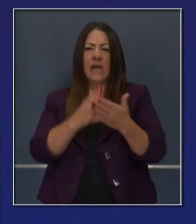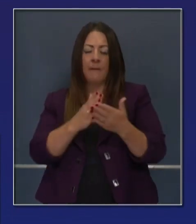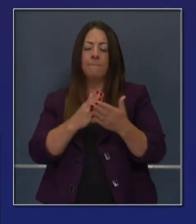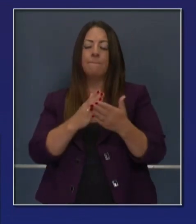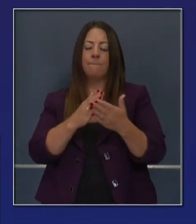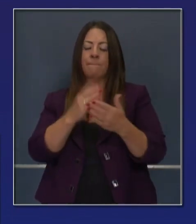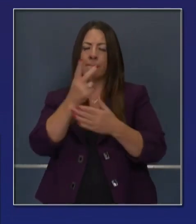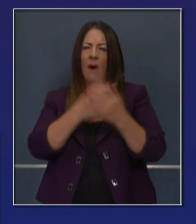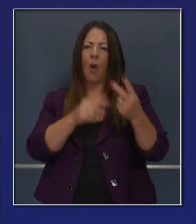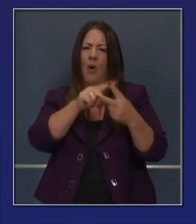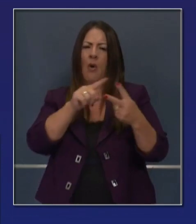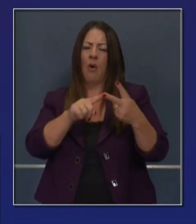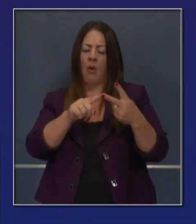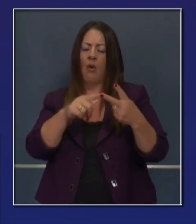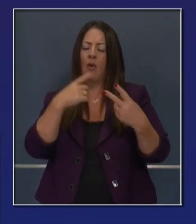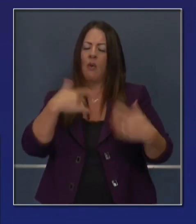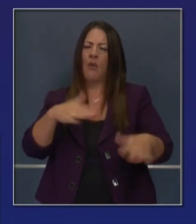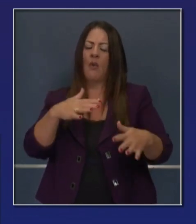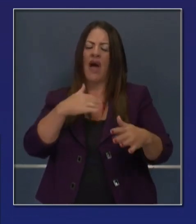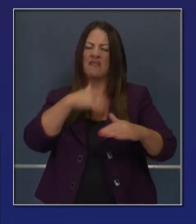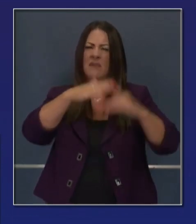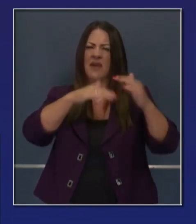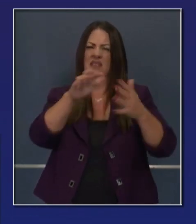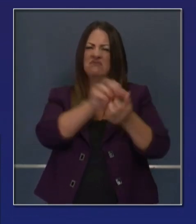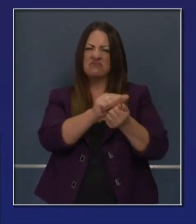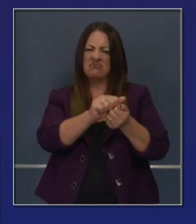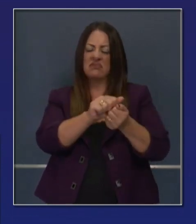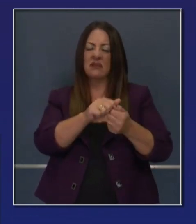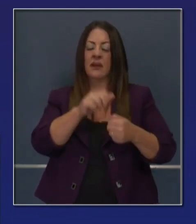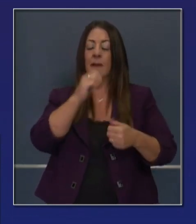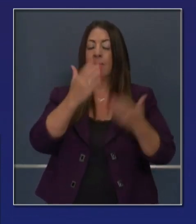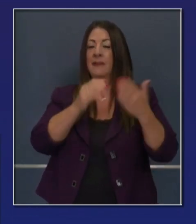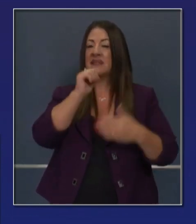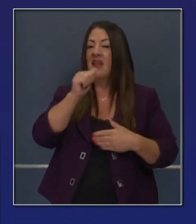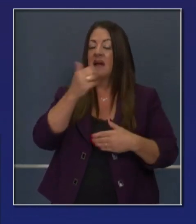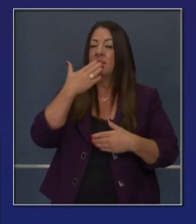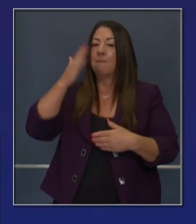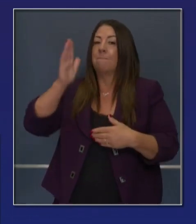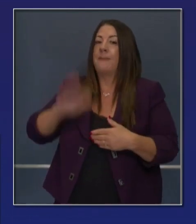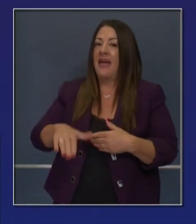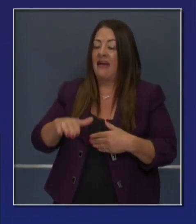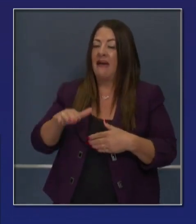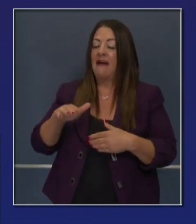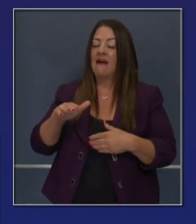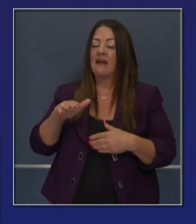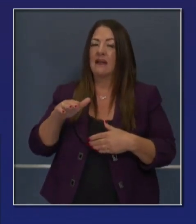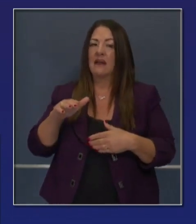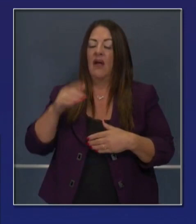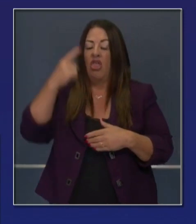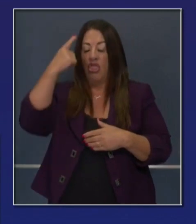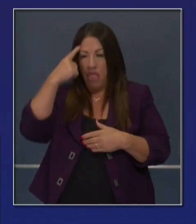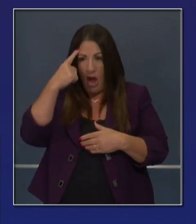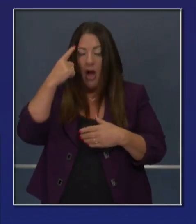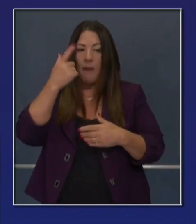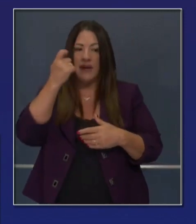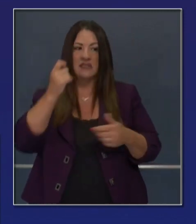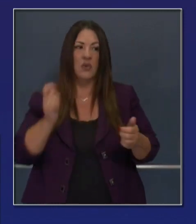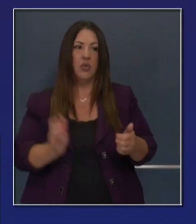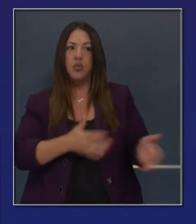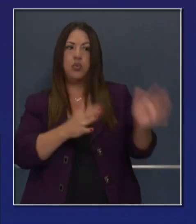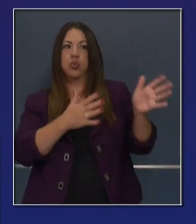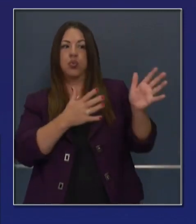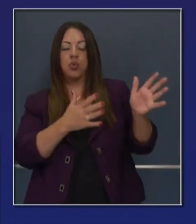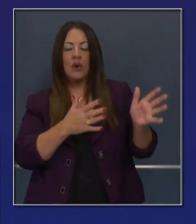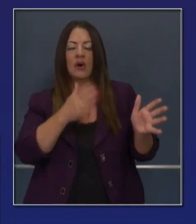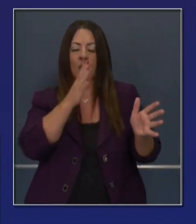fires, not as significant as some may have anticipated, particularly with these wind gusts over 80 miles an hour in and